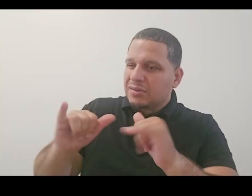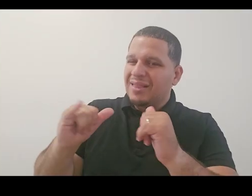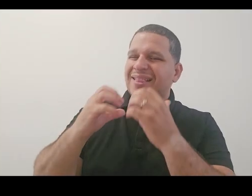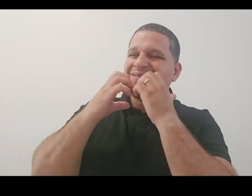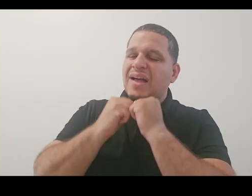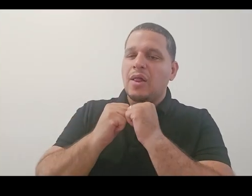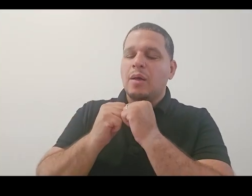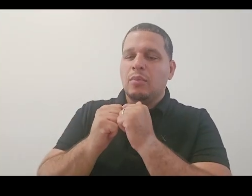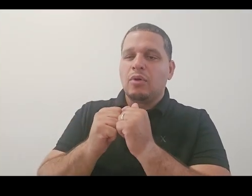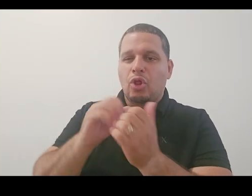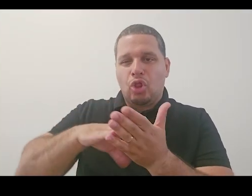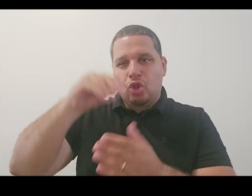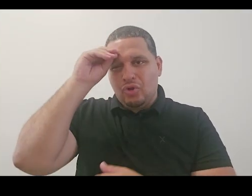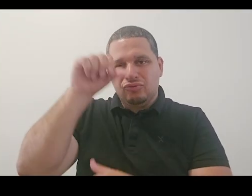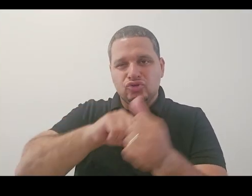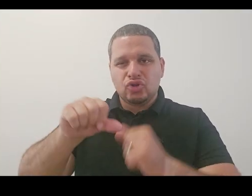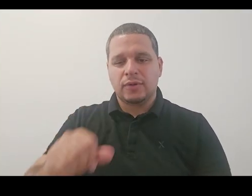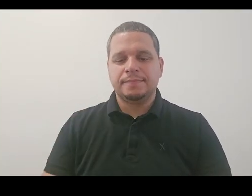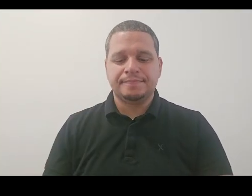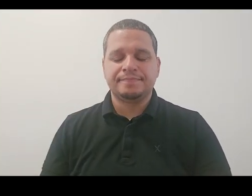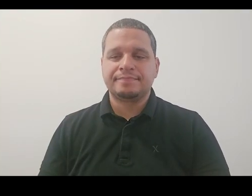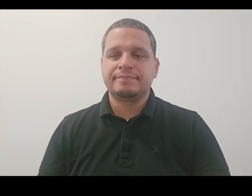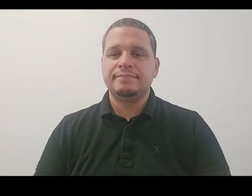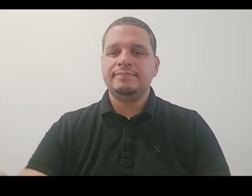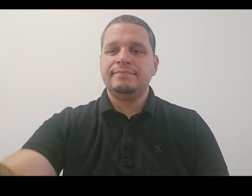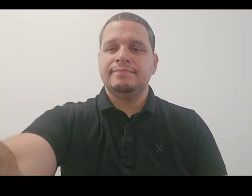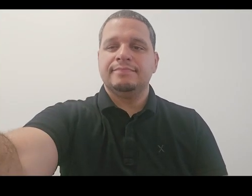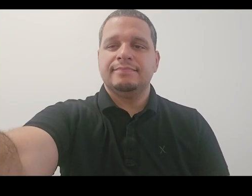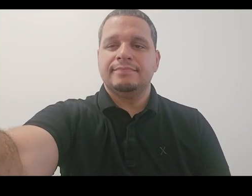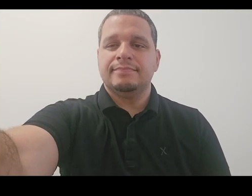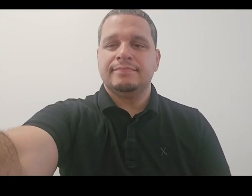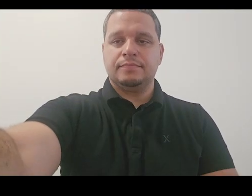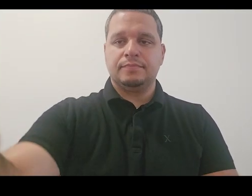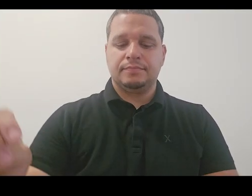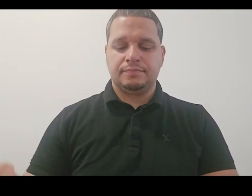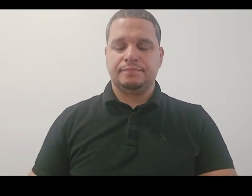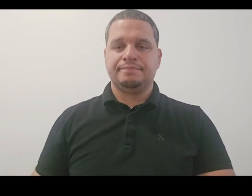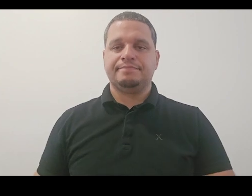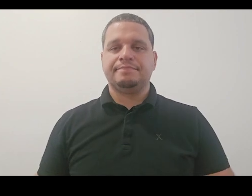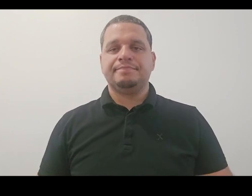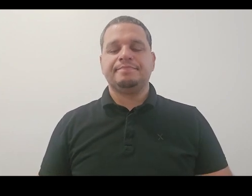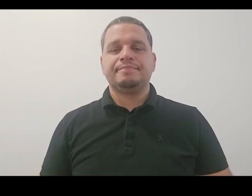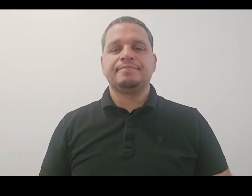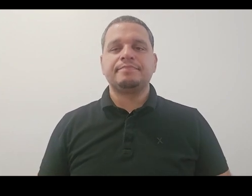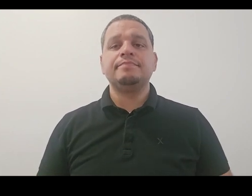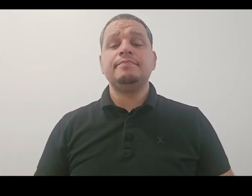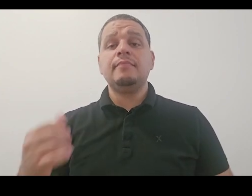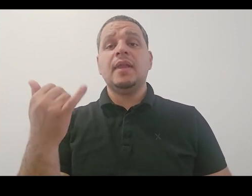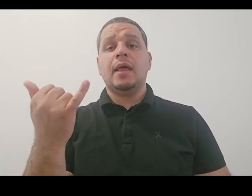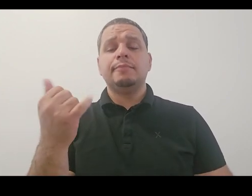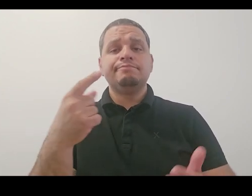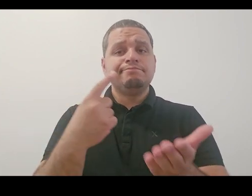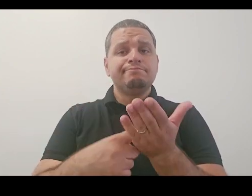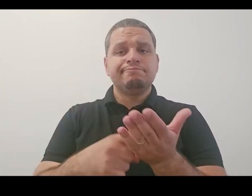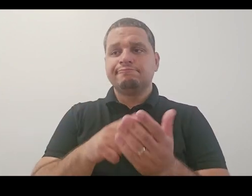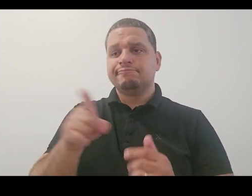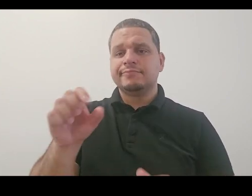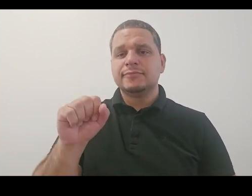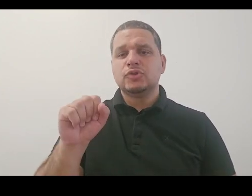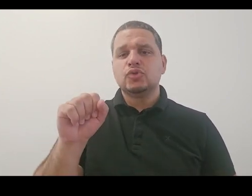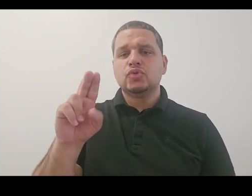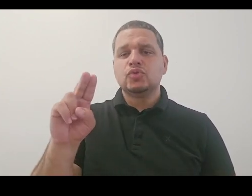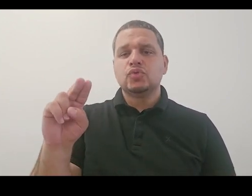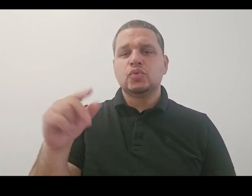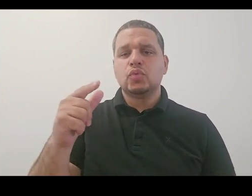we are valuable contributors to one another's lives. On that note, yeah, I want to get back over to Suganda. Thanks